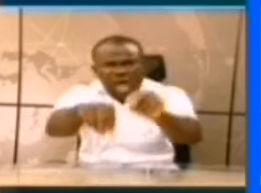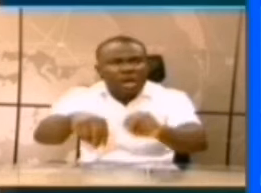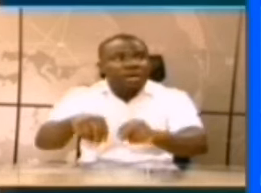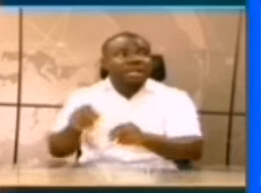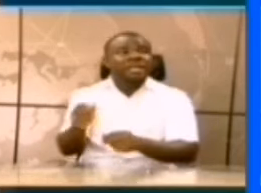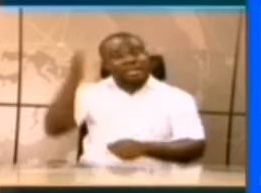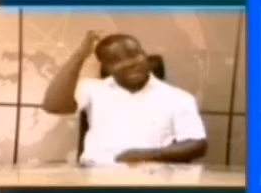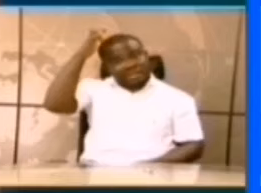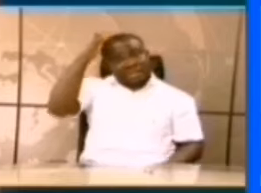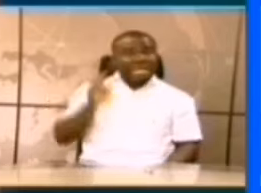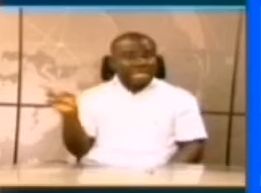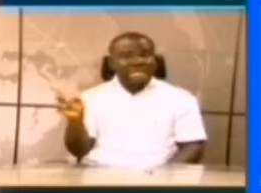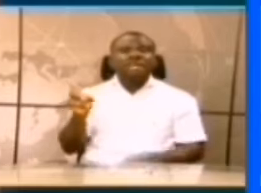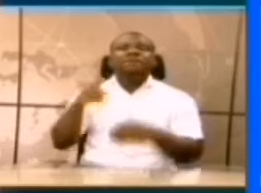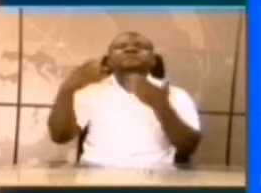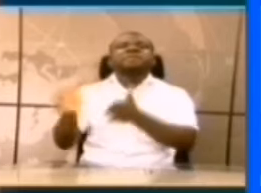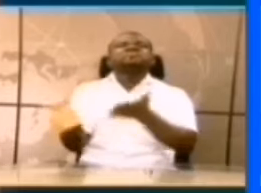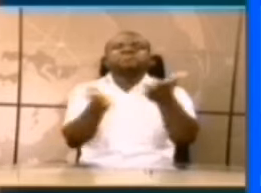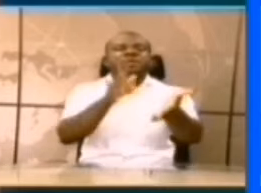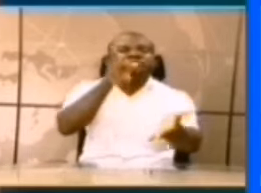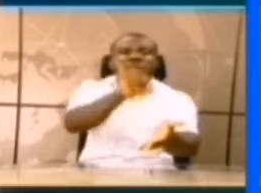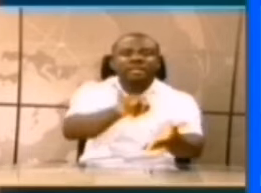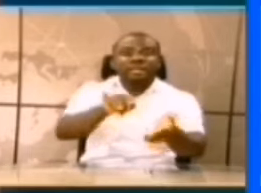coin, $41 million.